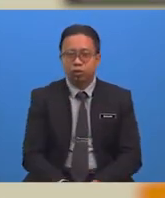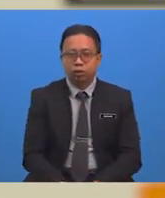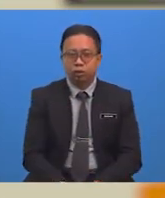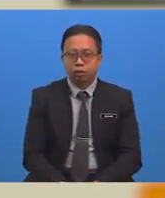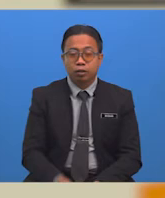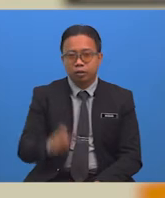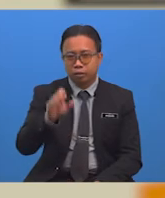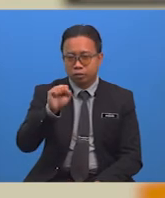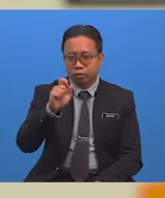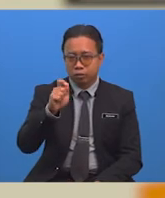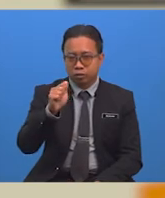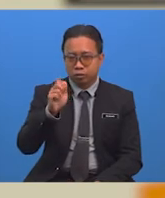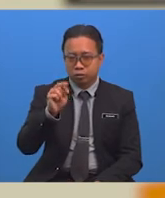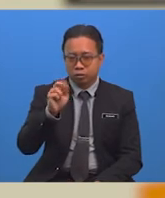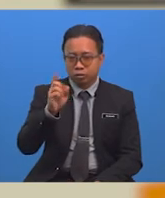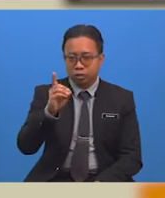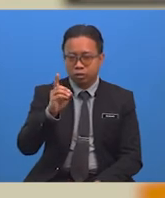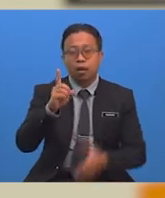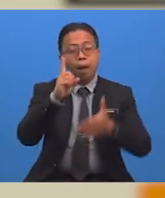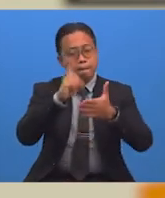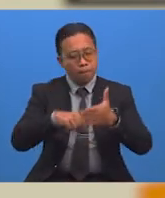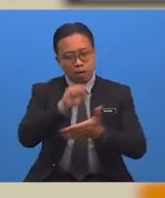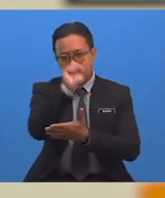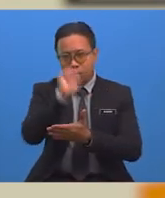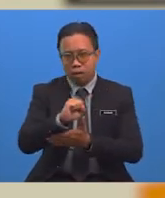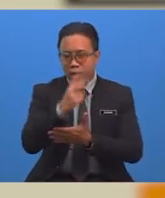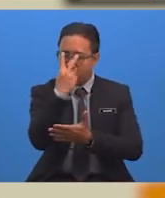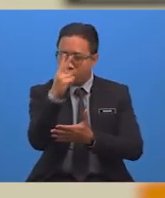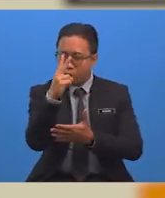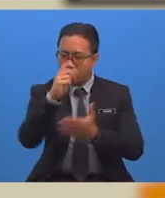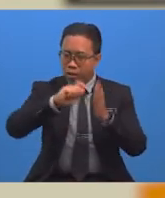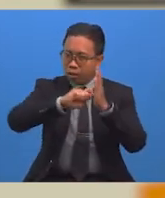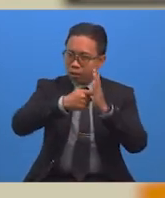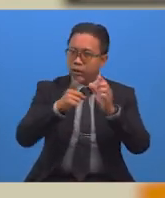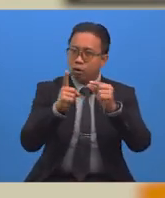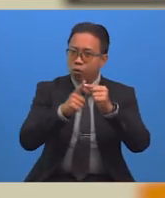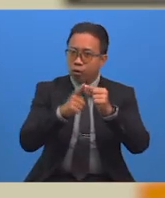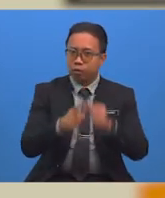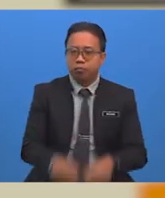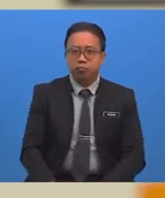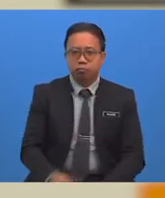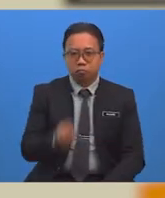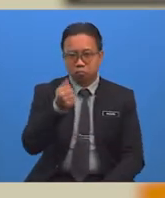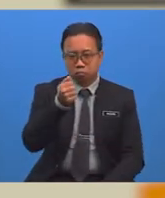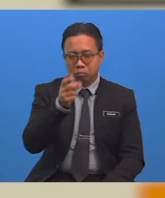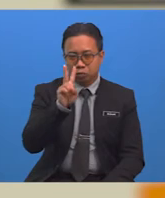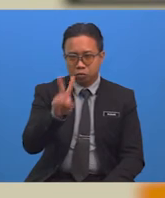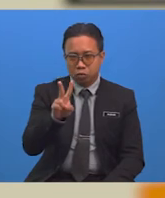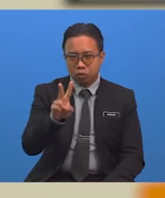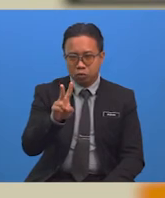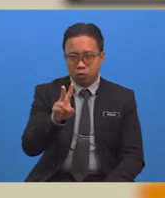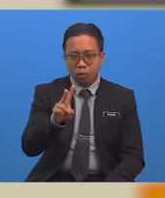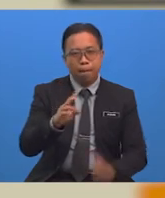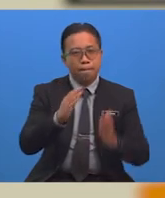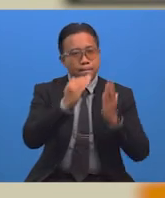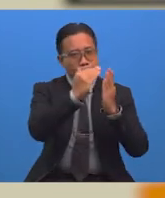understand what the task requires by looking at the keywords. Next, plan your essay by